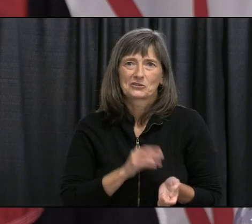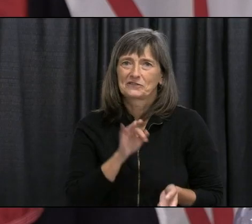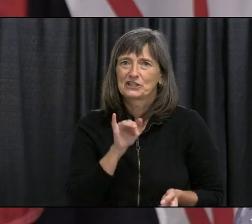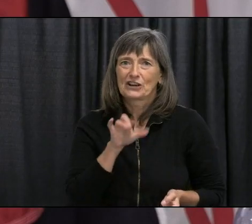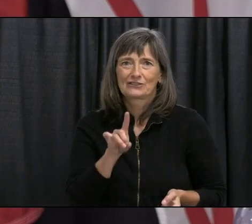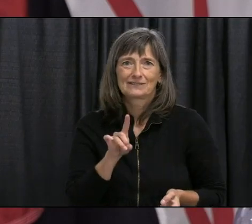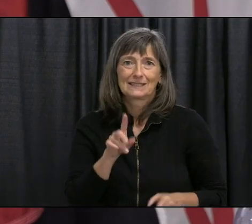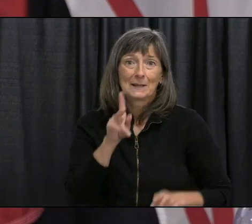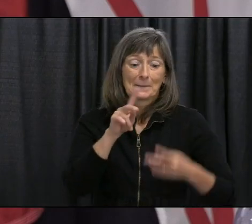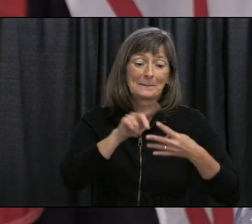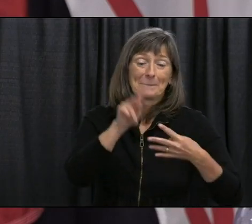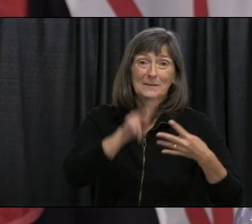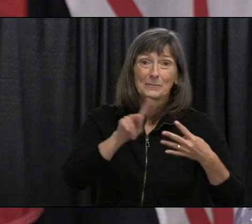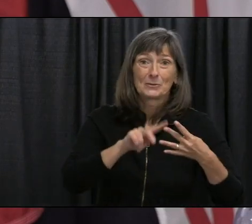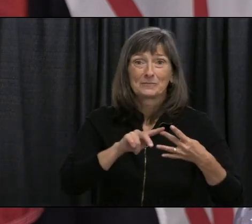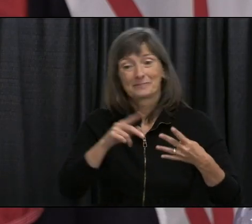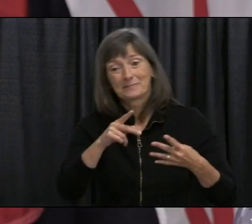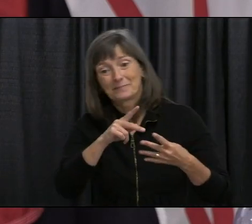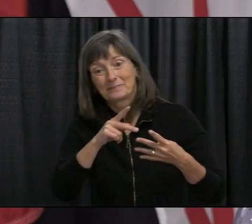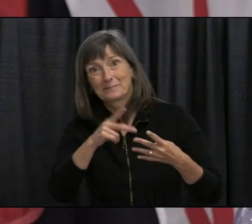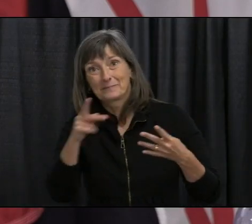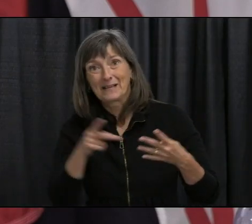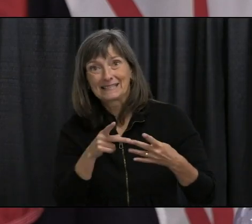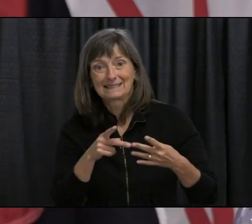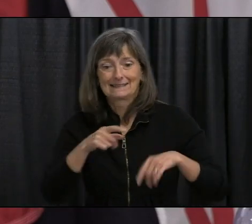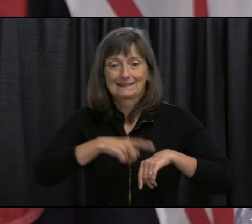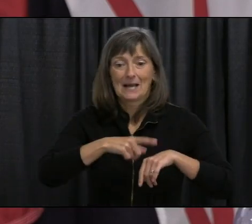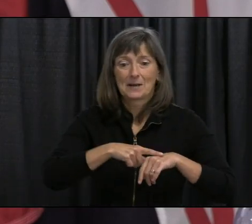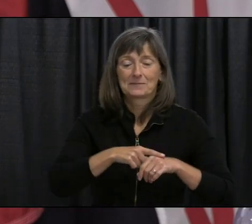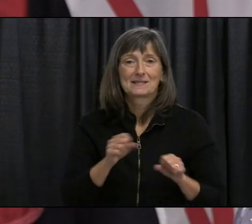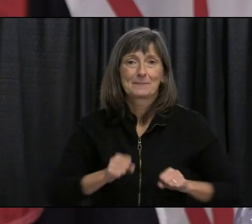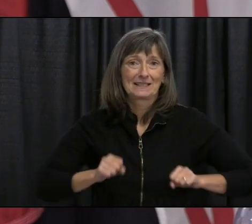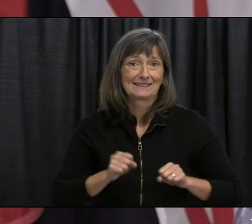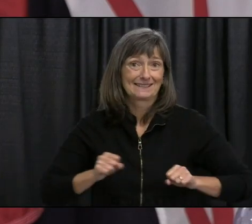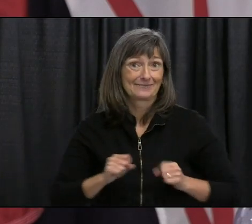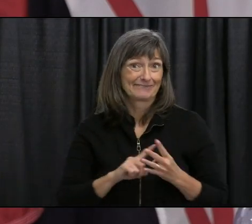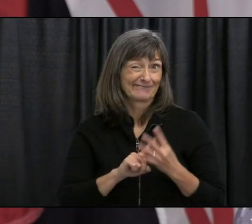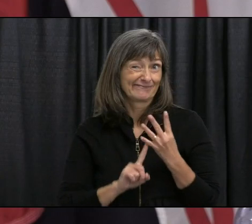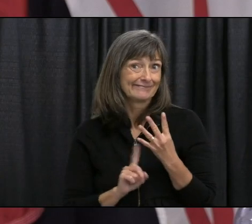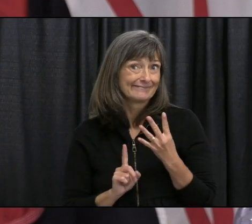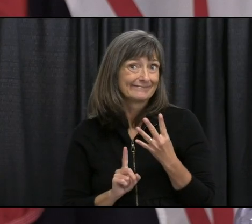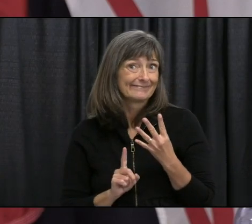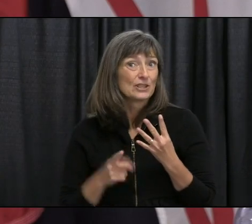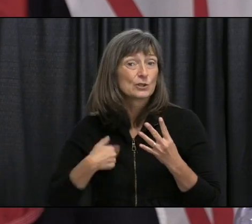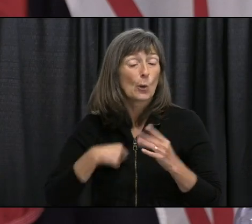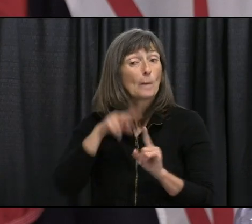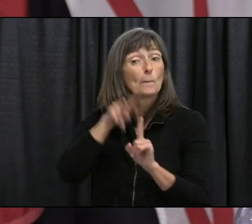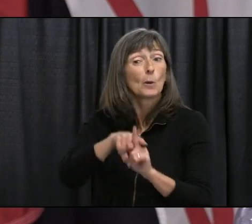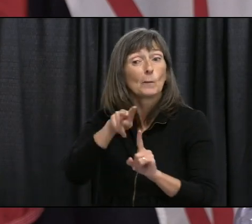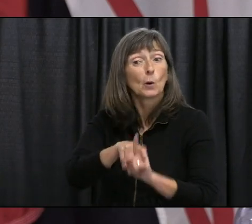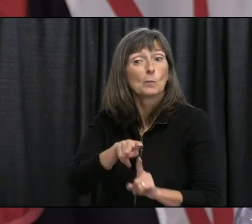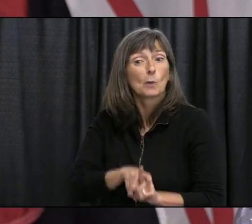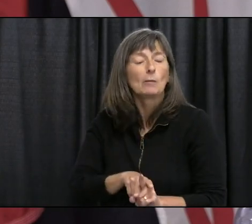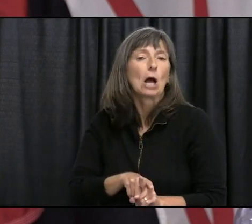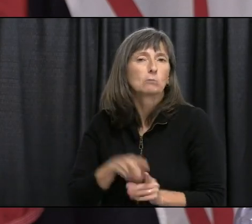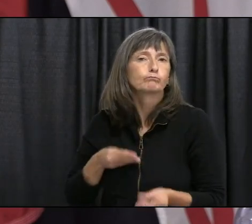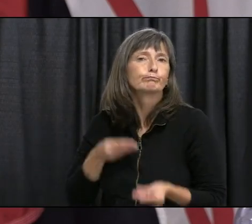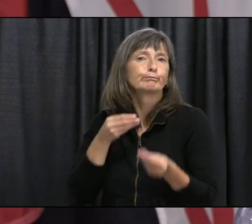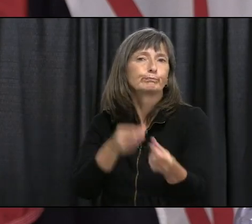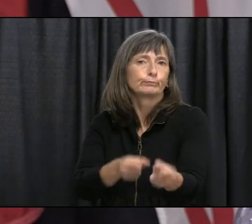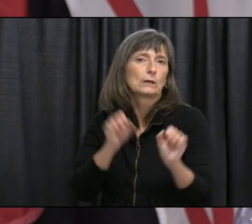about people, space, time and place. This has been the most effective and efficient way to do it up to